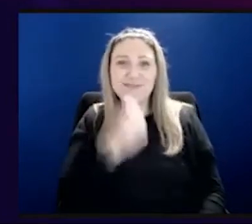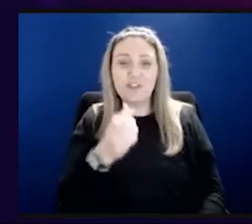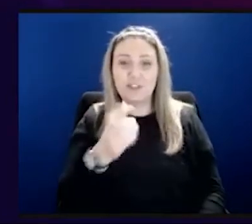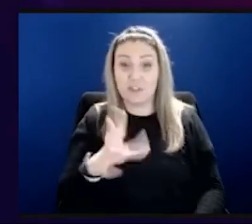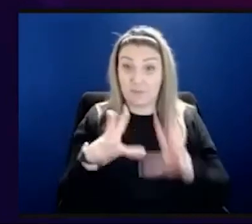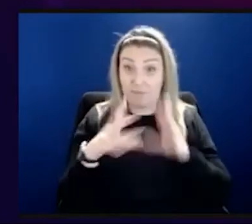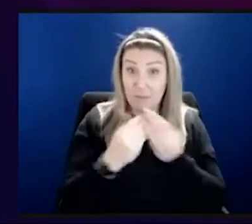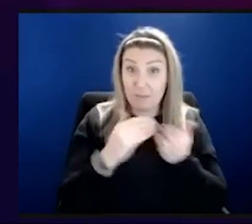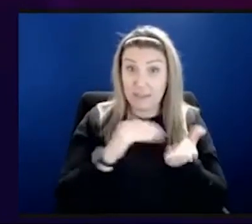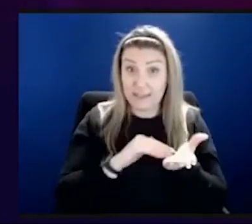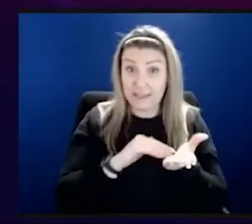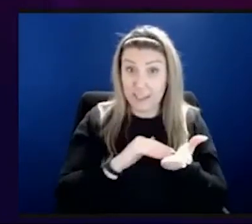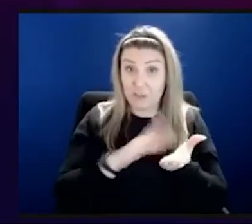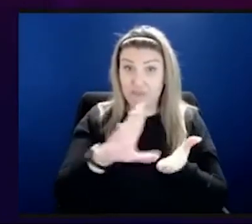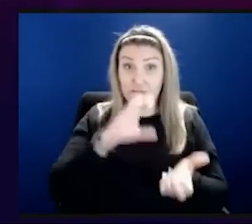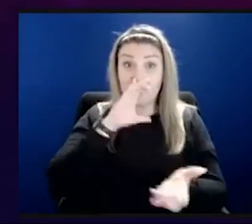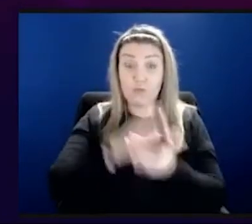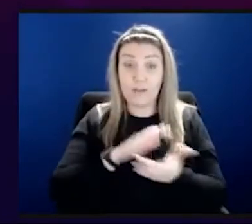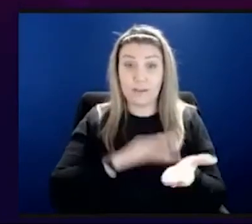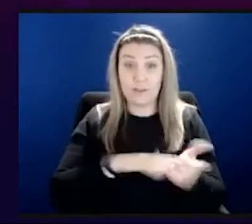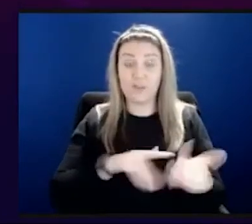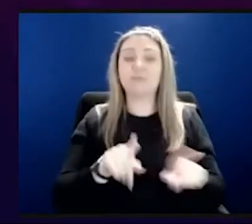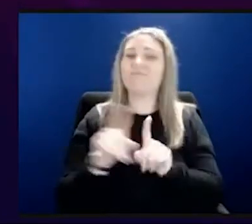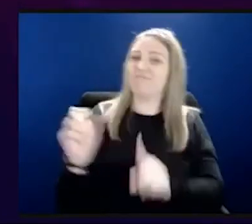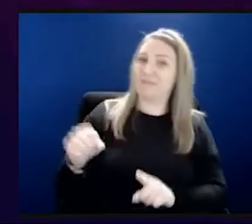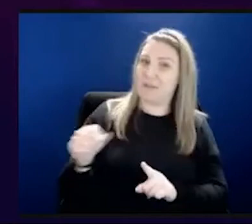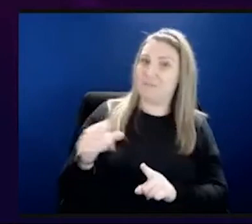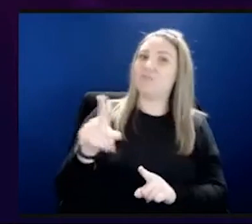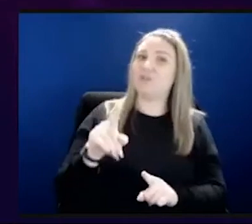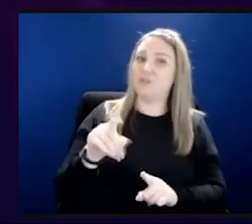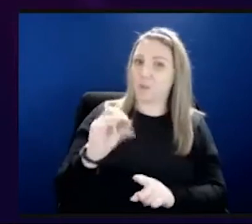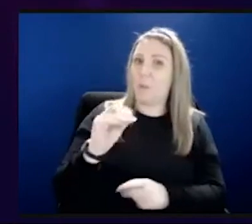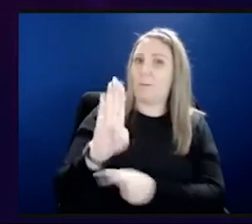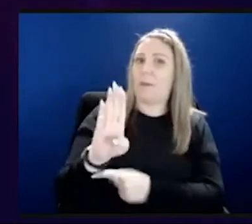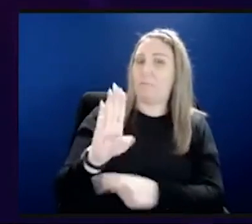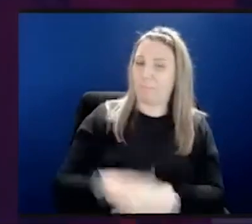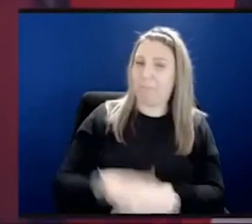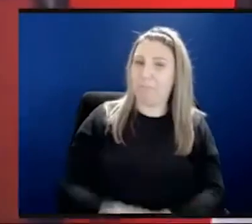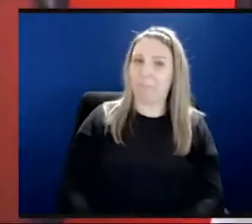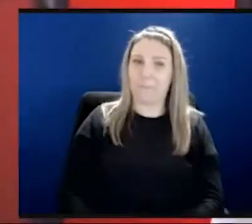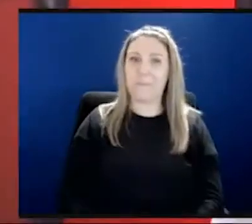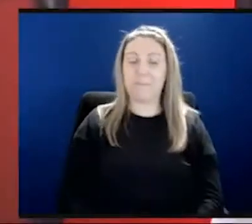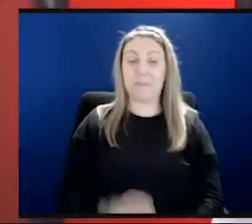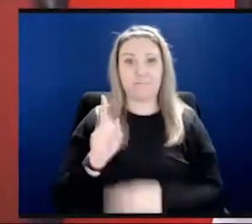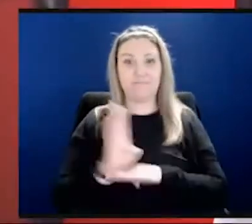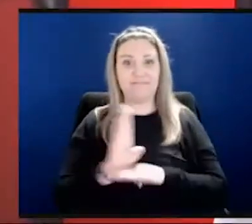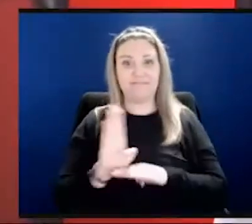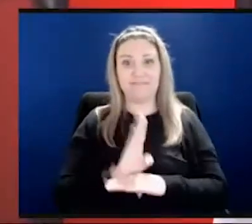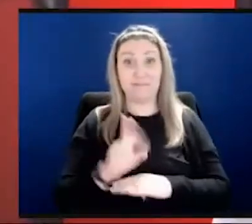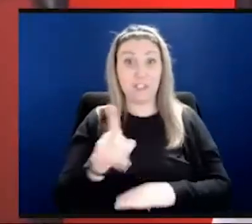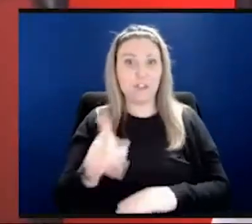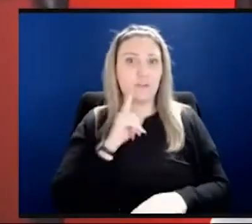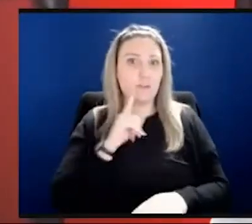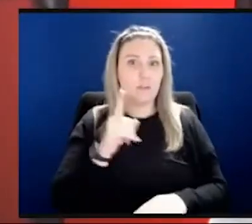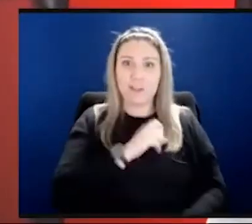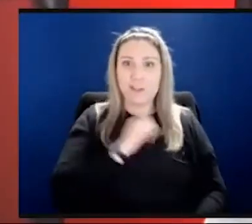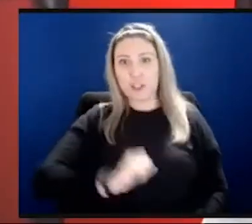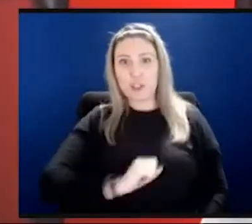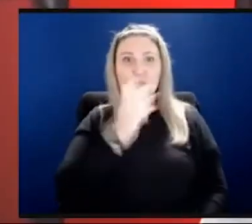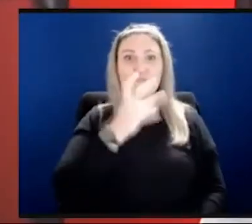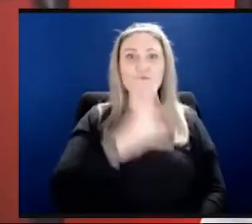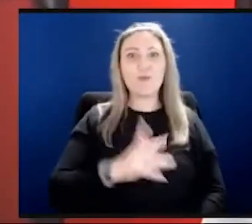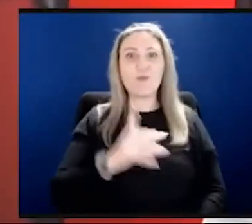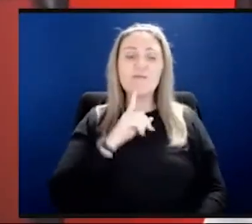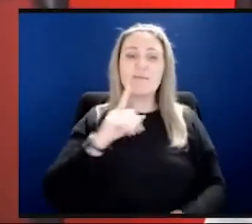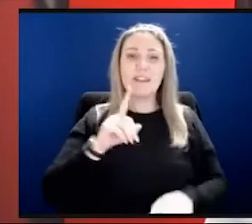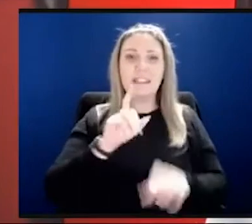also a doctor. She is. Yep. Yep. She's an OB. So she's she, busy. And she like Wonder Woman too. She rides bikes across mountains and things of that